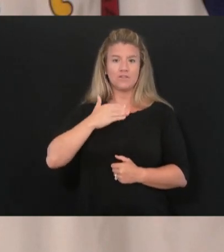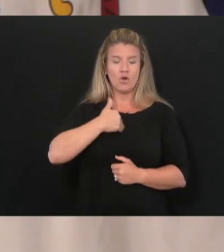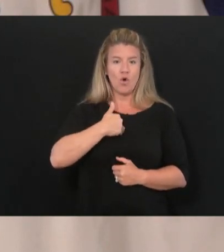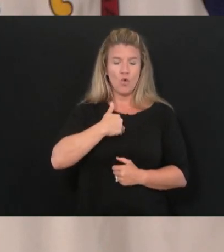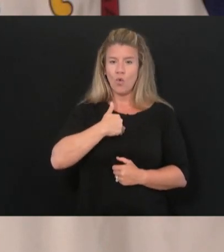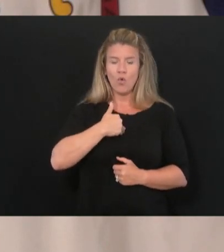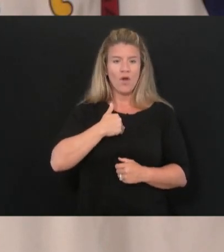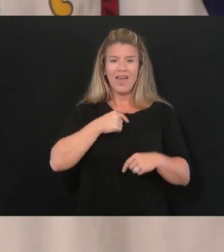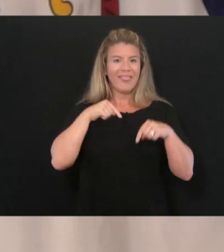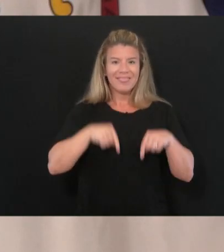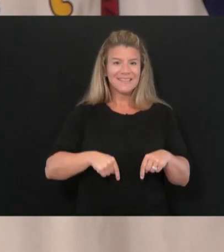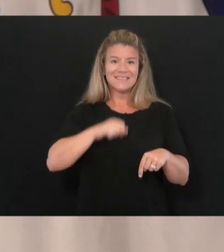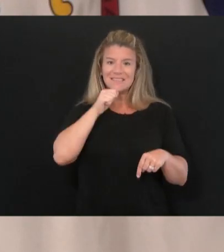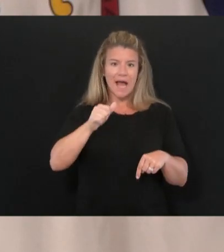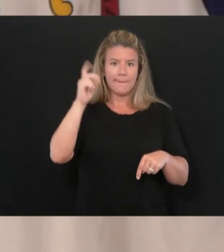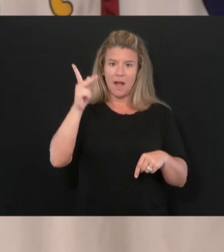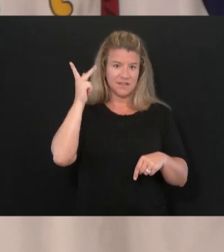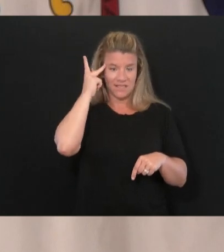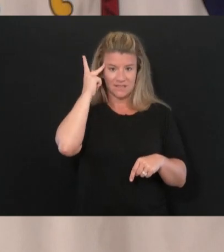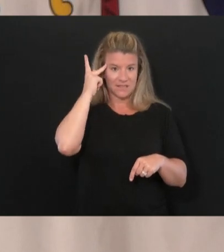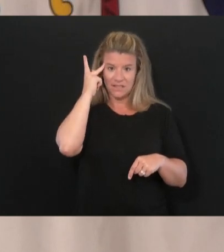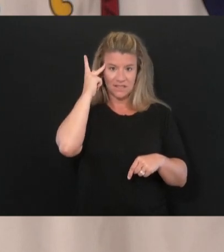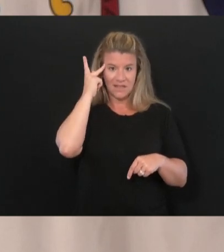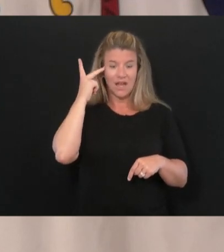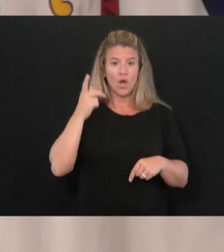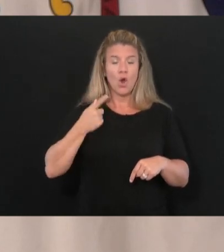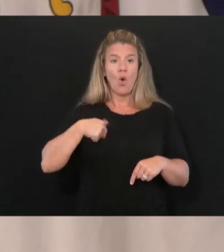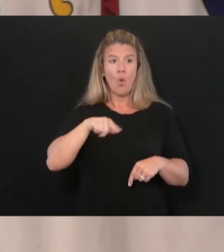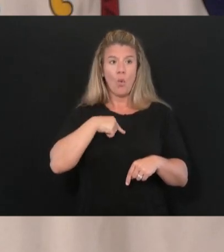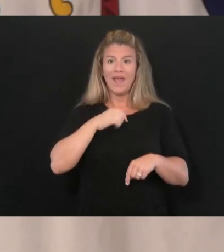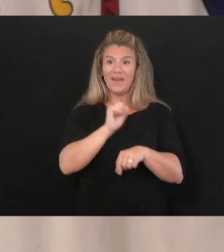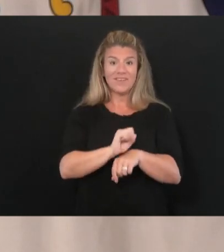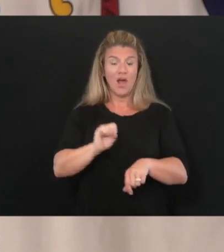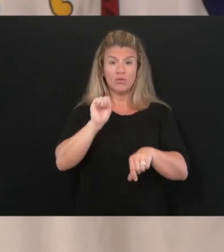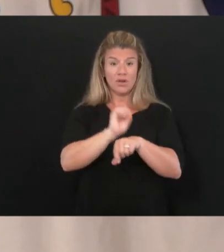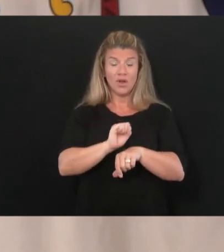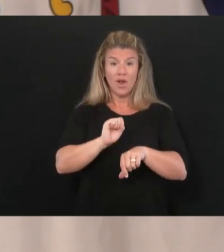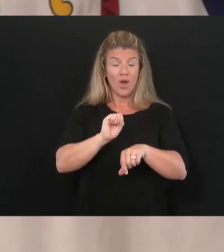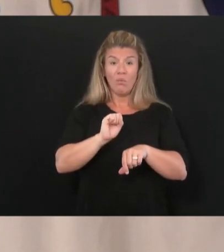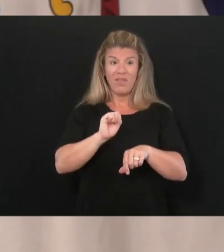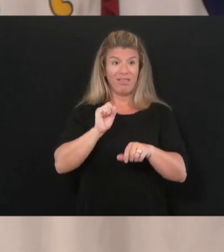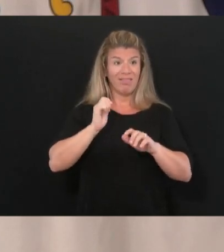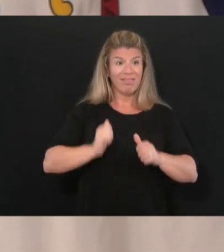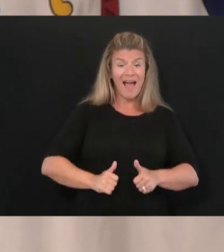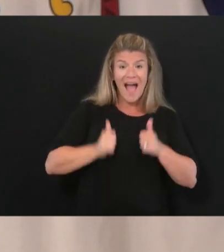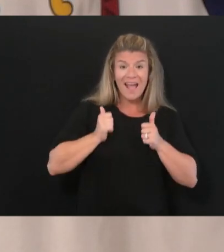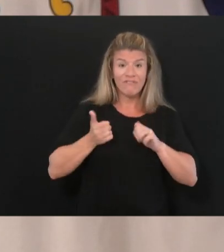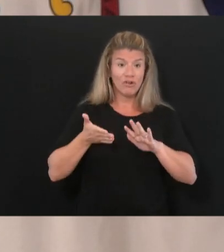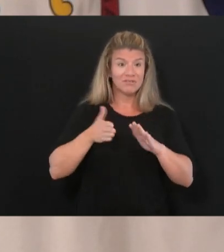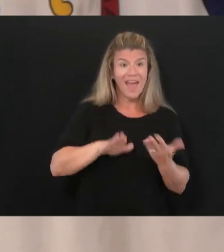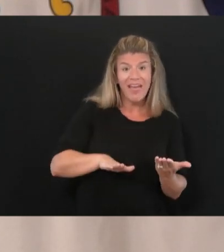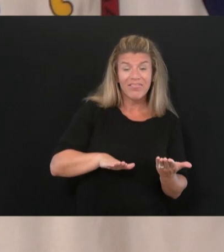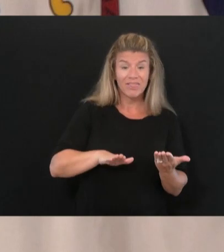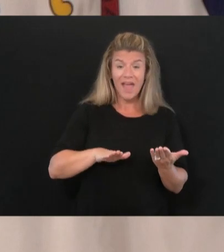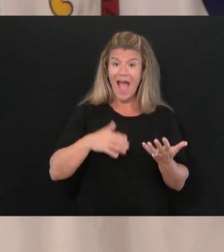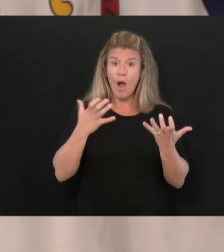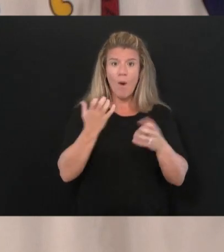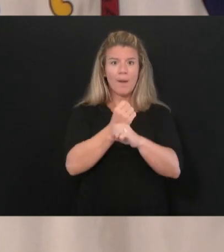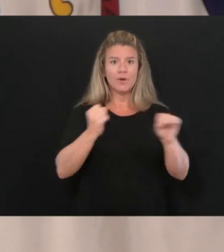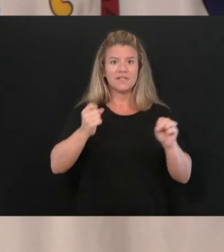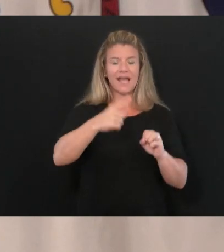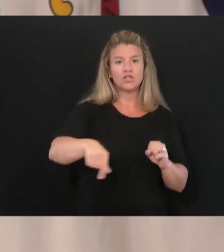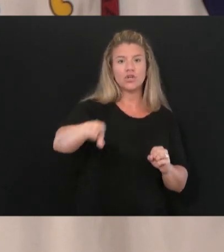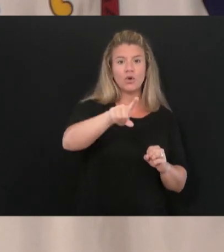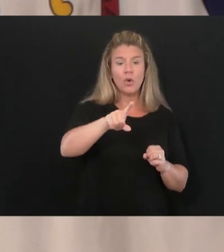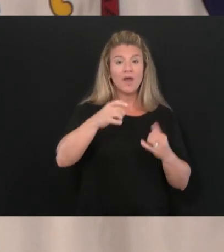not politics. We have dealt with life and death. We've tried to protect you as best we can. Now we're trying to